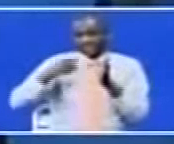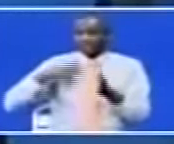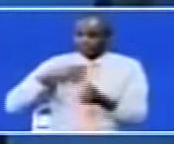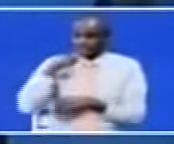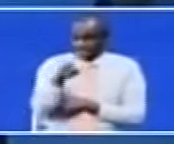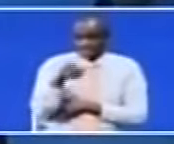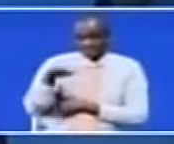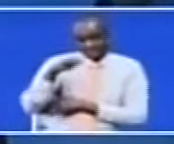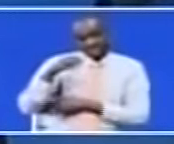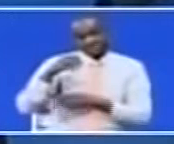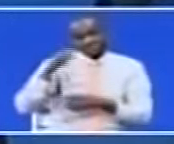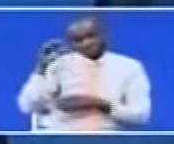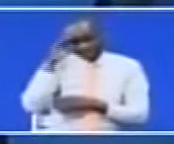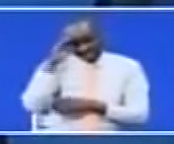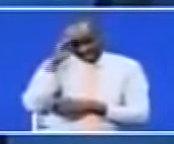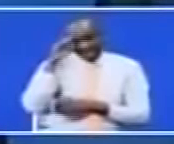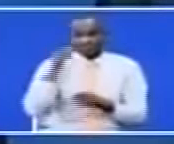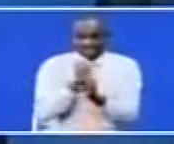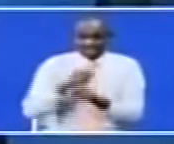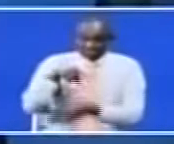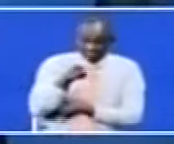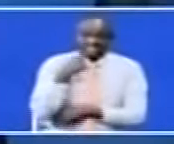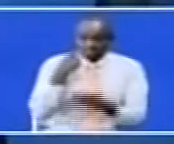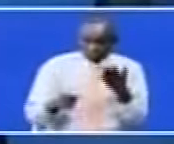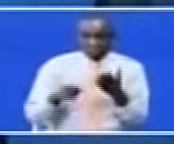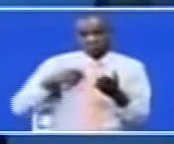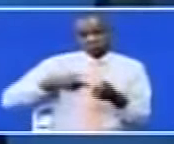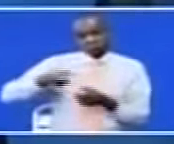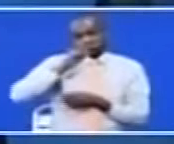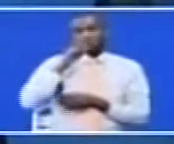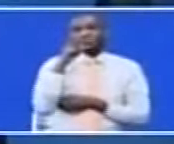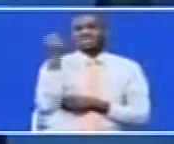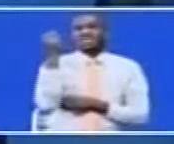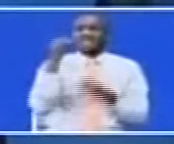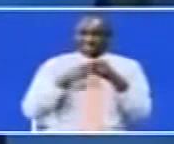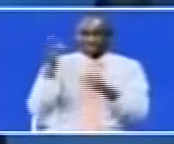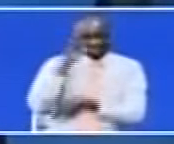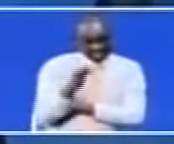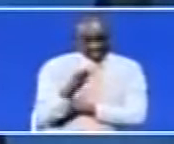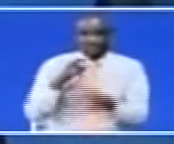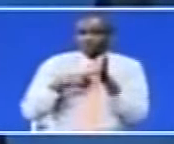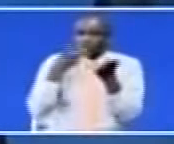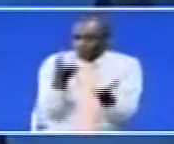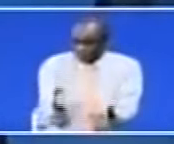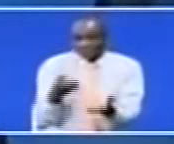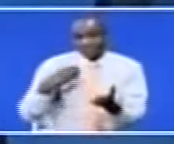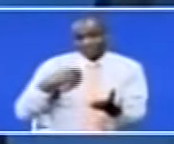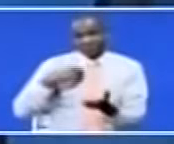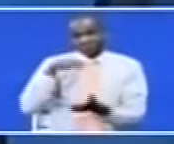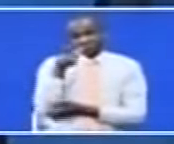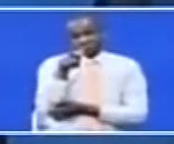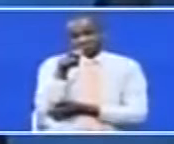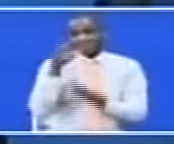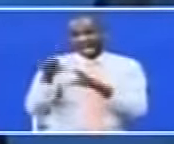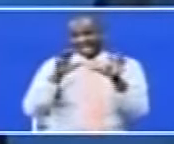players in the beer-making business, sorghum output has shot up by 28%, indicative of the uptake for malt in